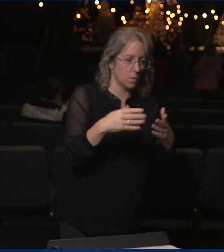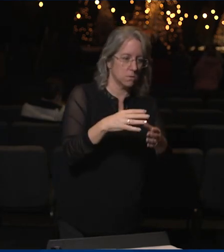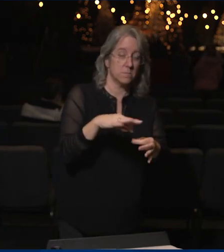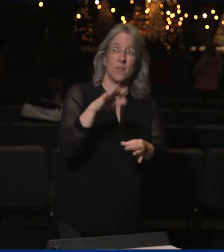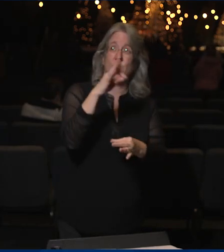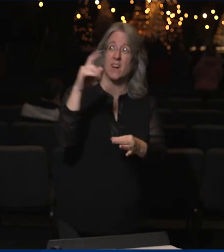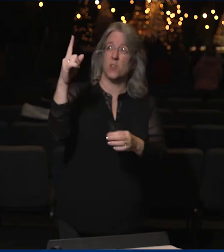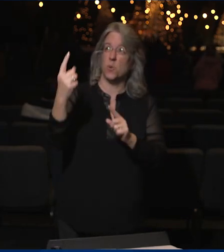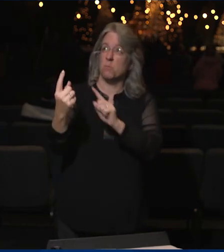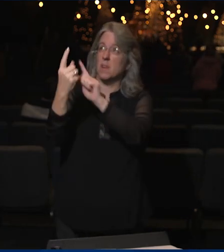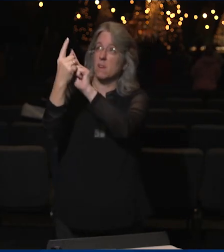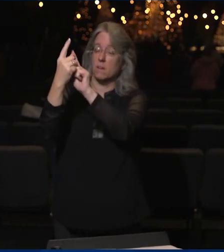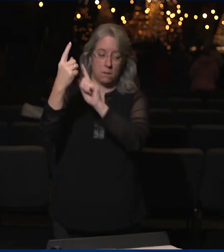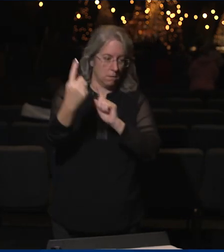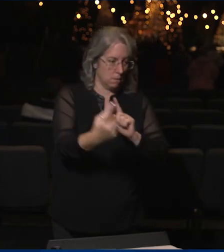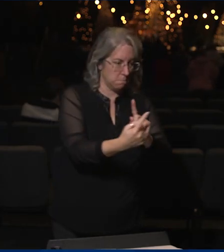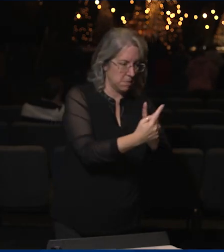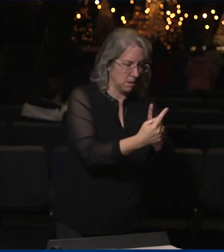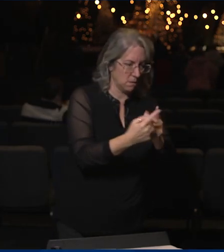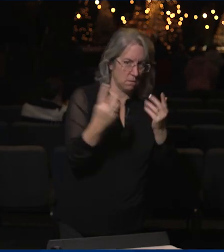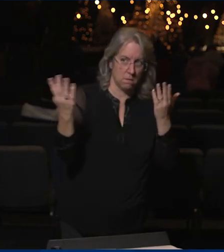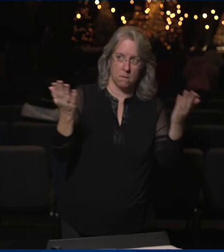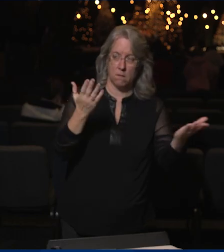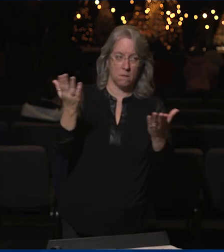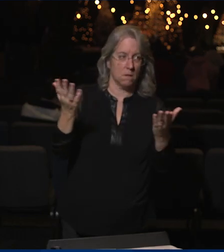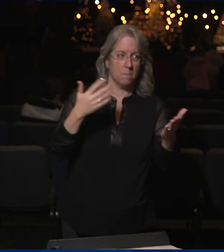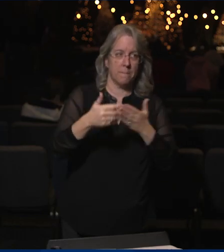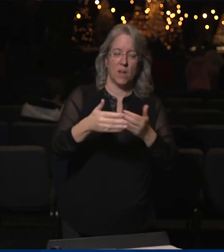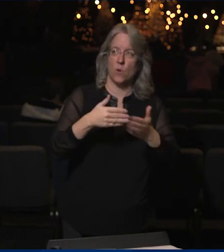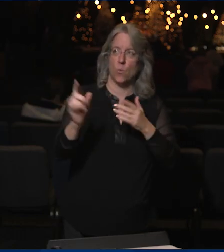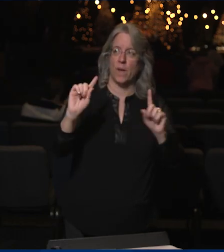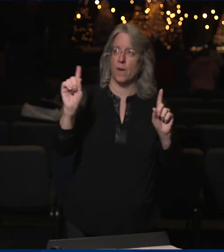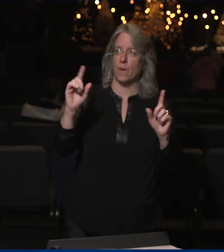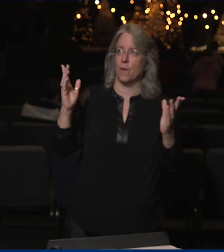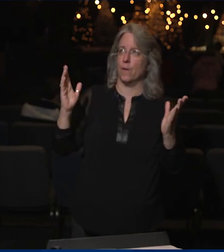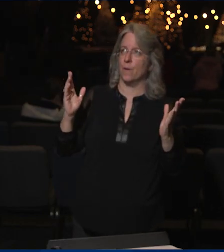here. Spirit, you meet me here.